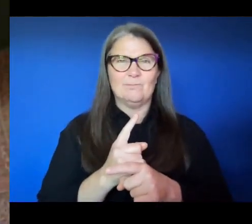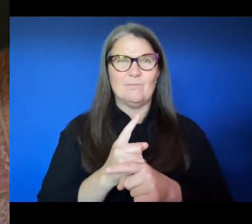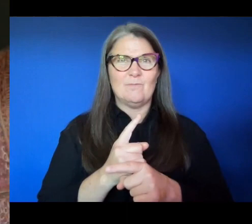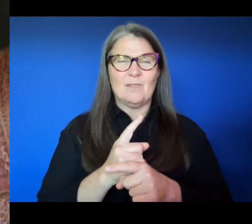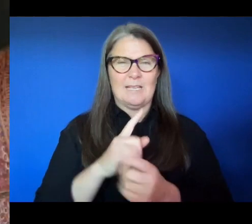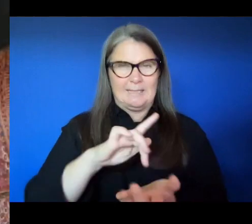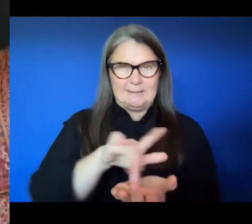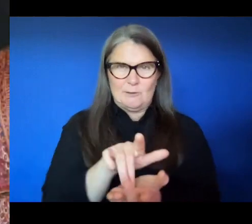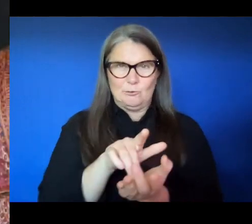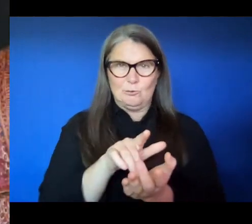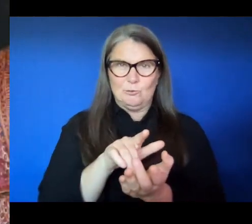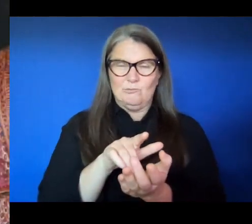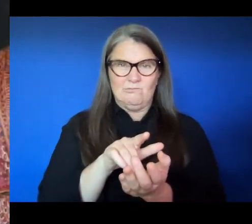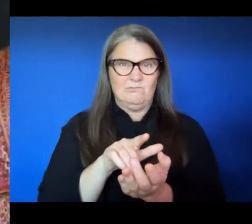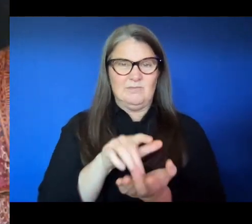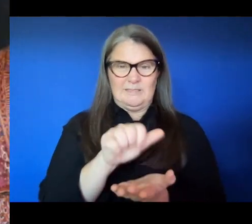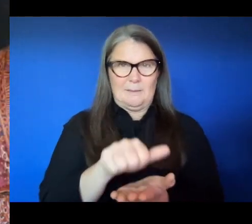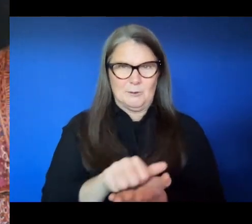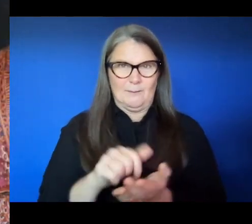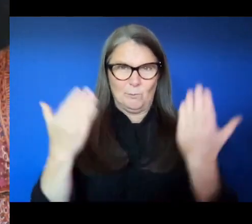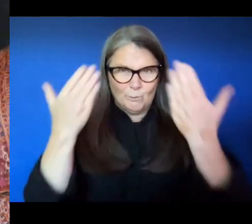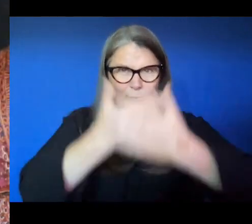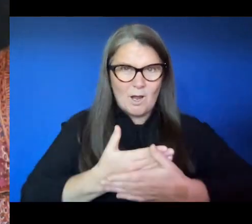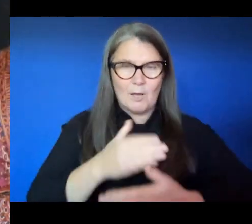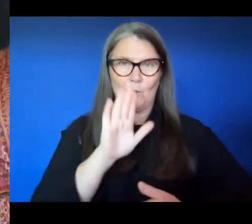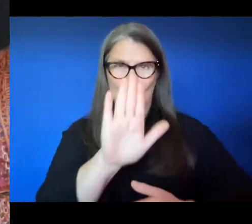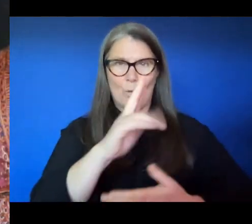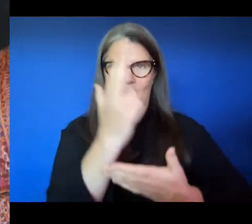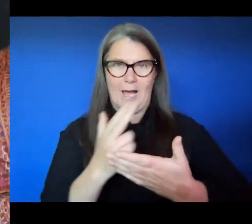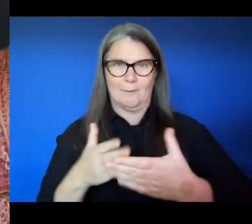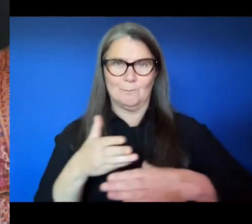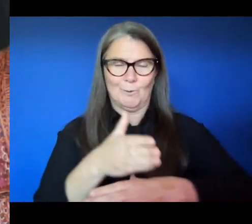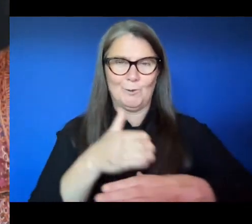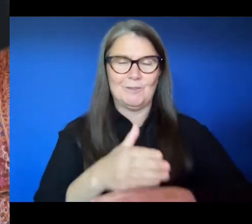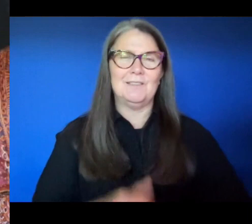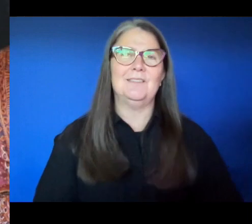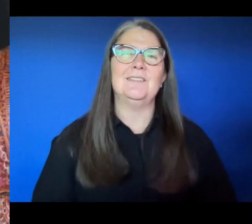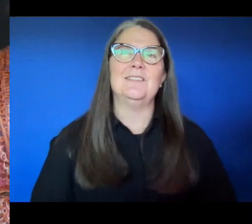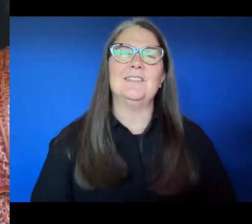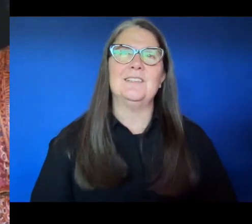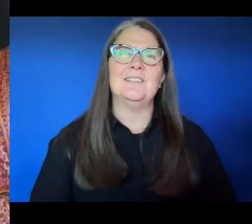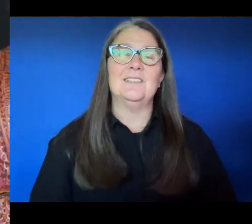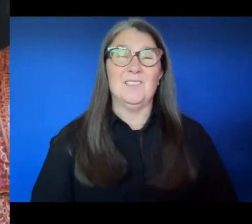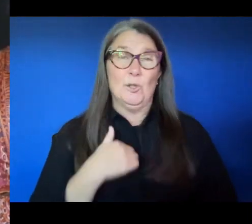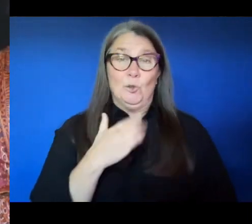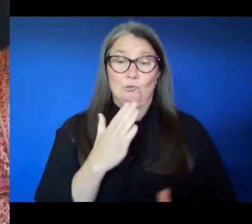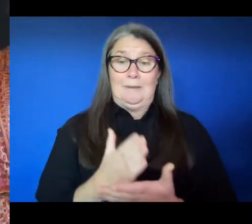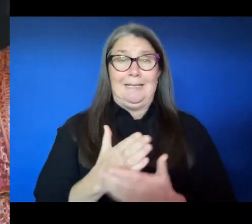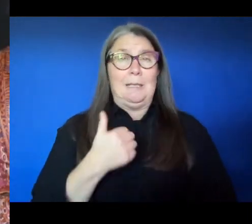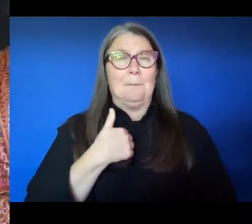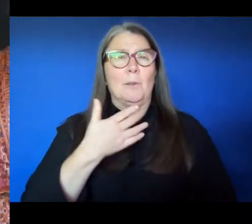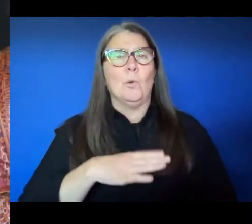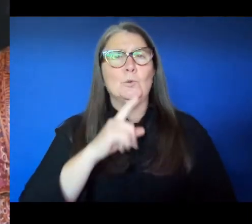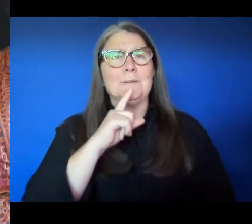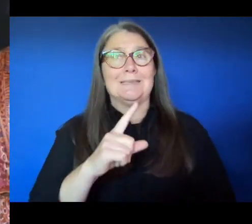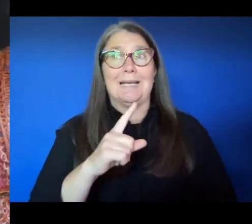exhibition. So I think just to kick off, I want to acknowledge that the works in the exhibition, which I